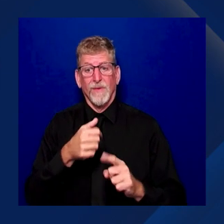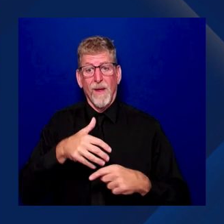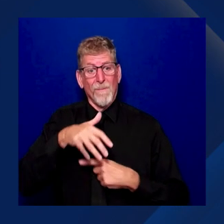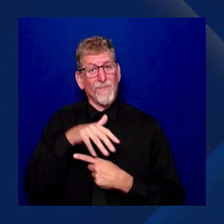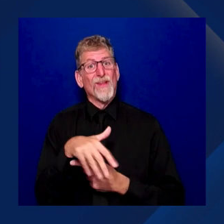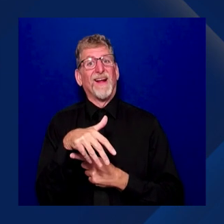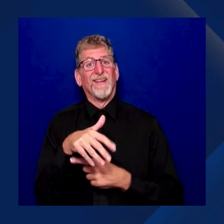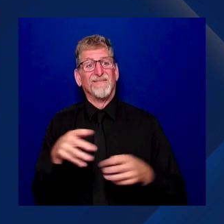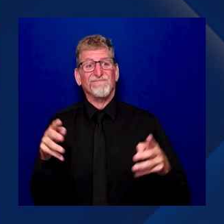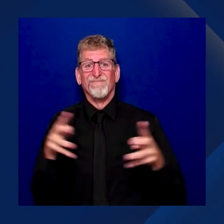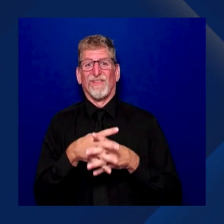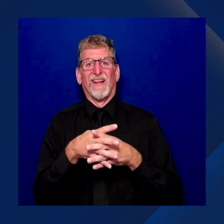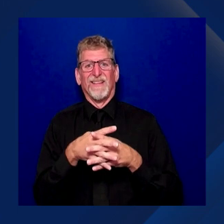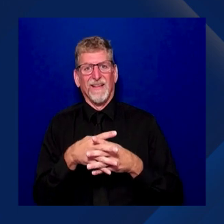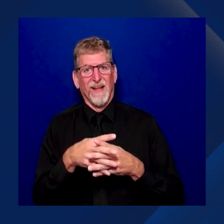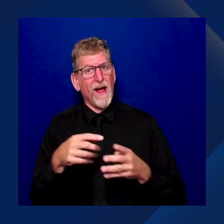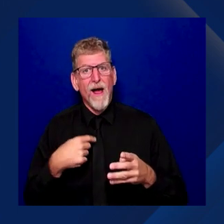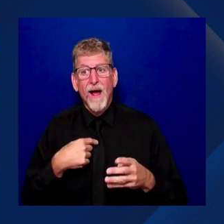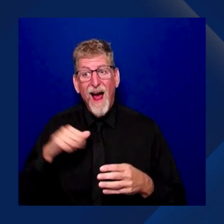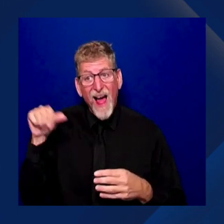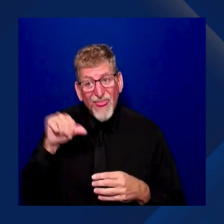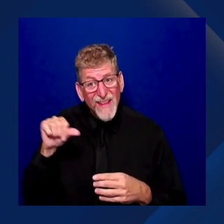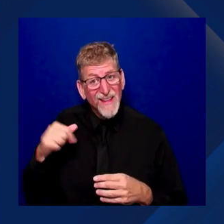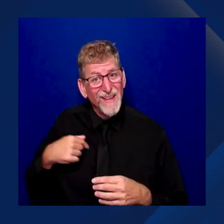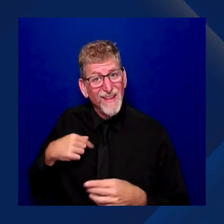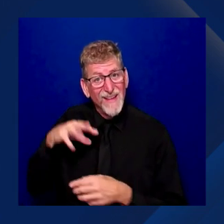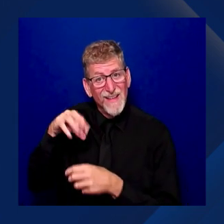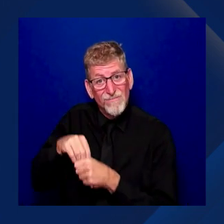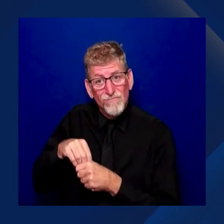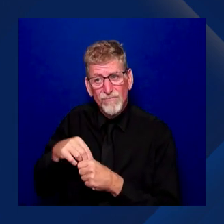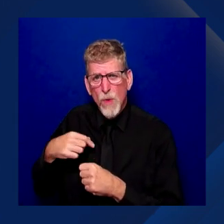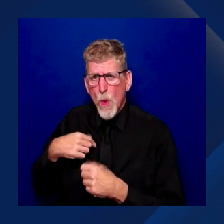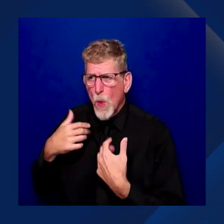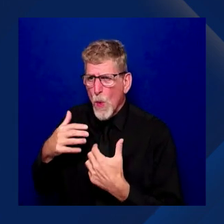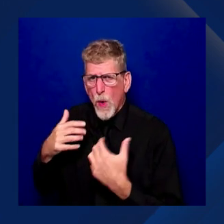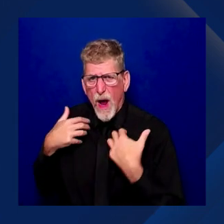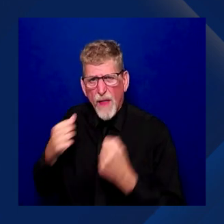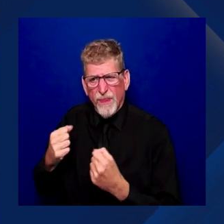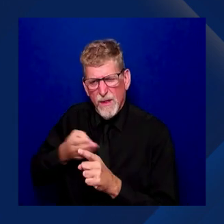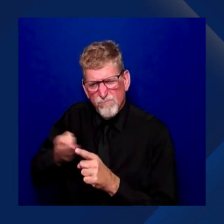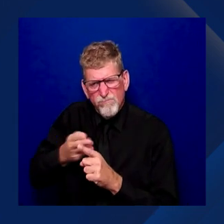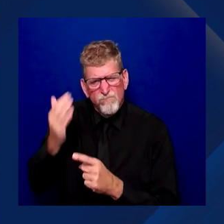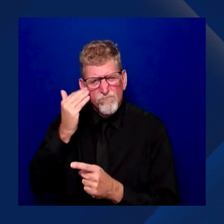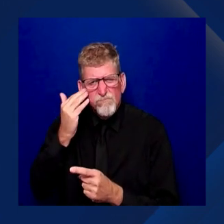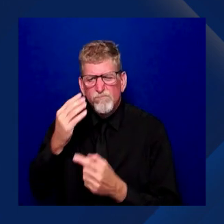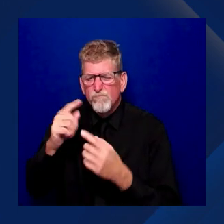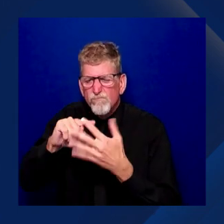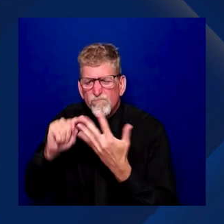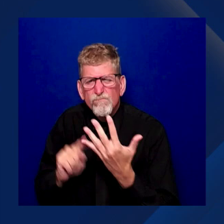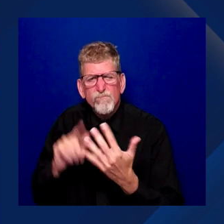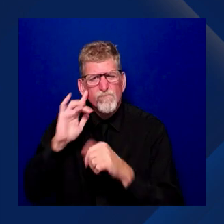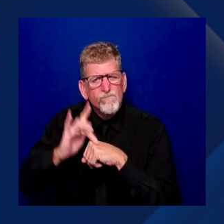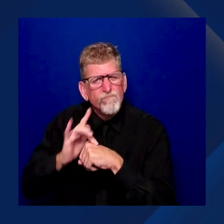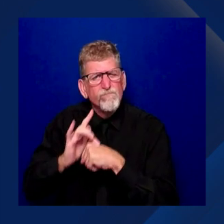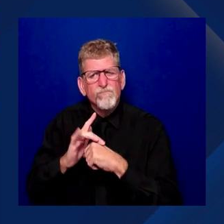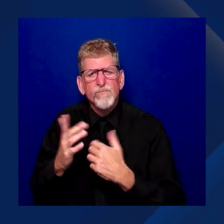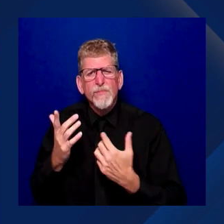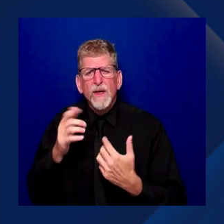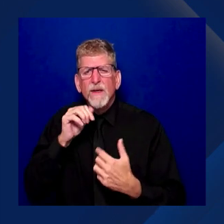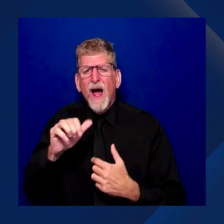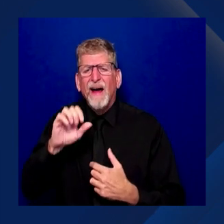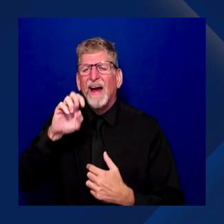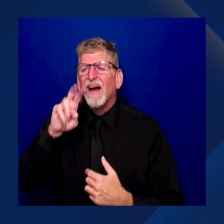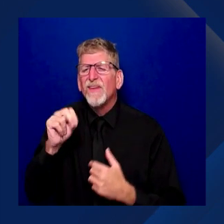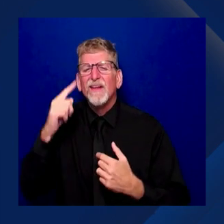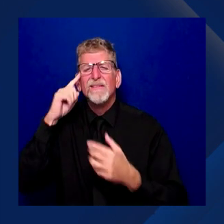always thinking about. Right. And I've always lived a really healthy lifestyle. You know, I didn't even almost think twice about, you know, getting through my pregnancy.